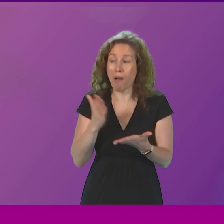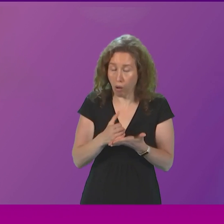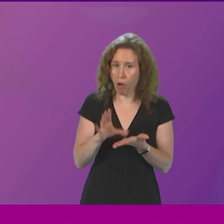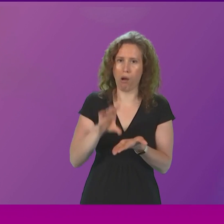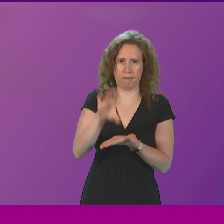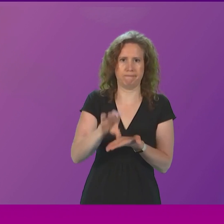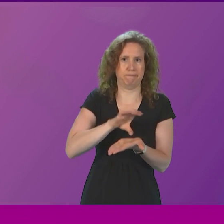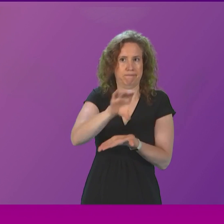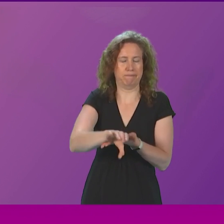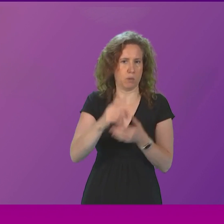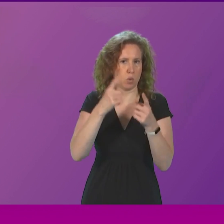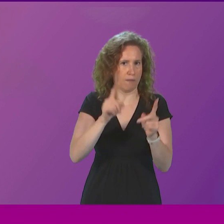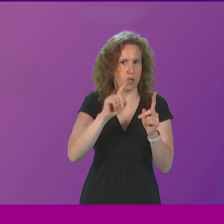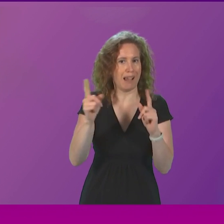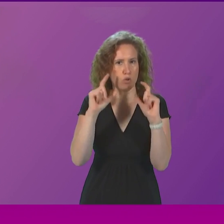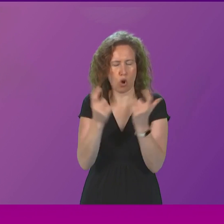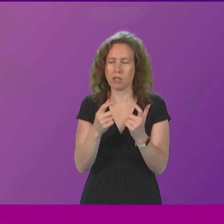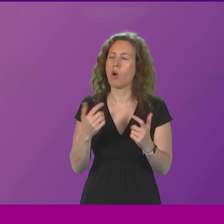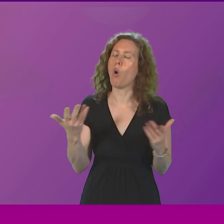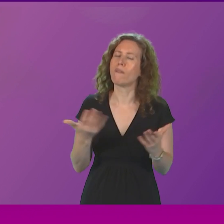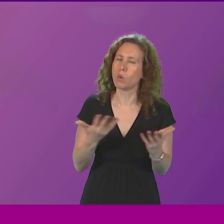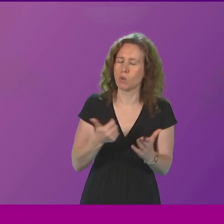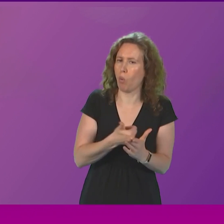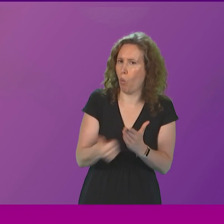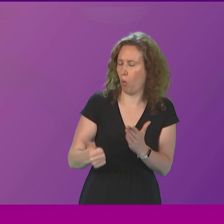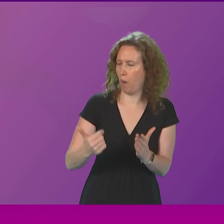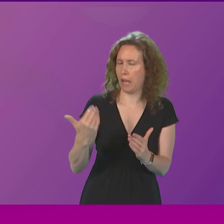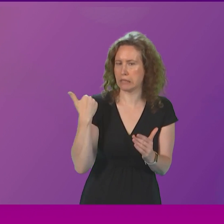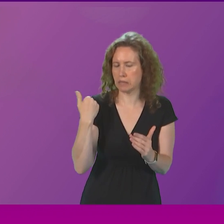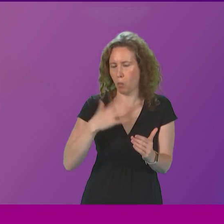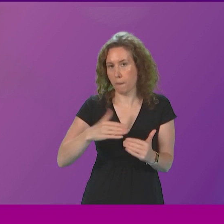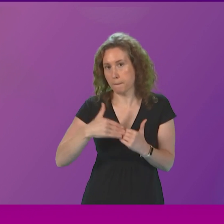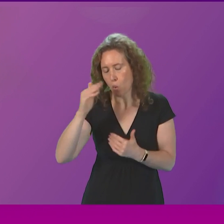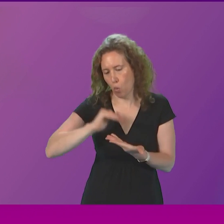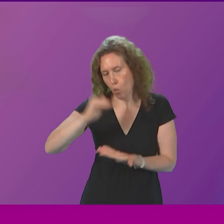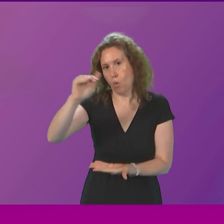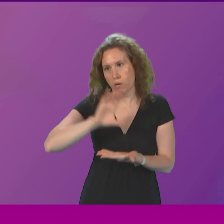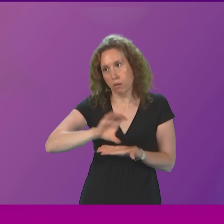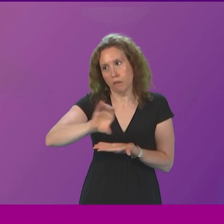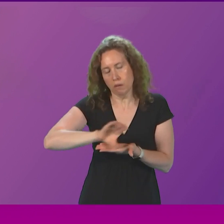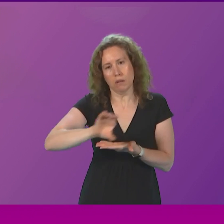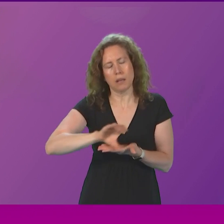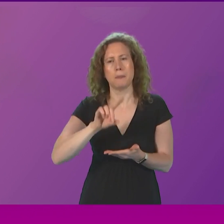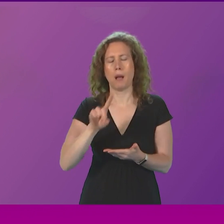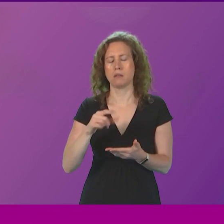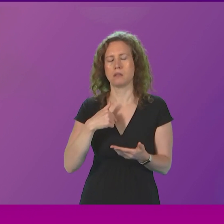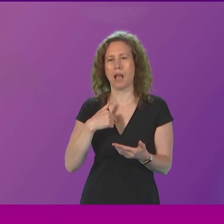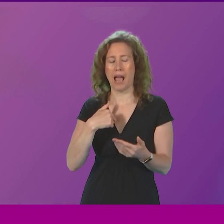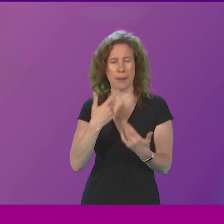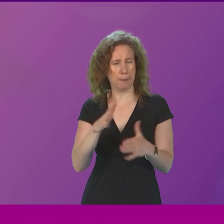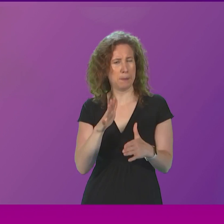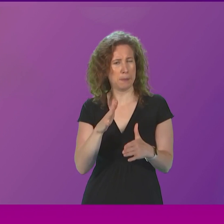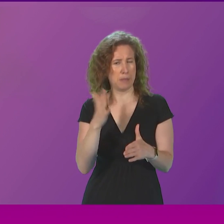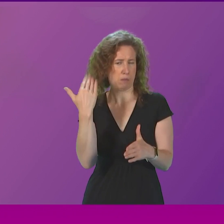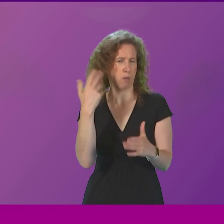providing appropriate funding. Of course, there will always be calls to fund those sectors more. What I will do, and I made this point